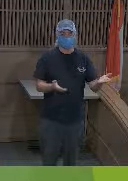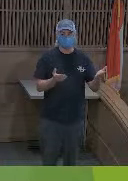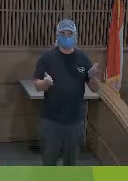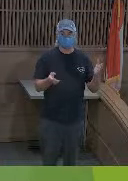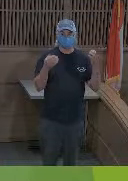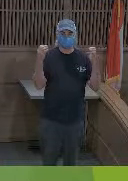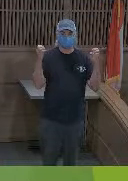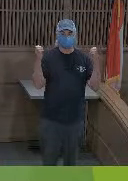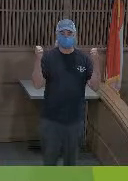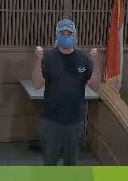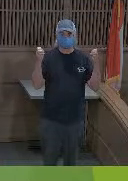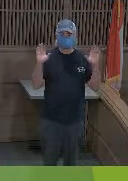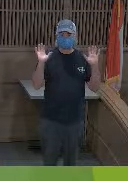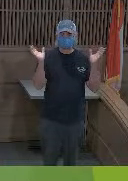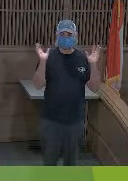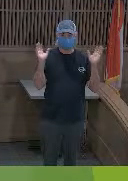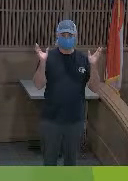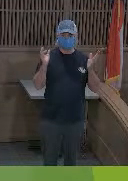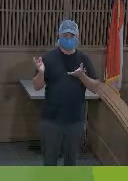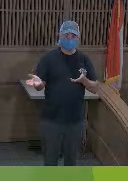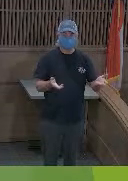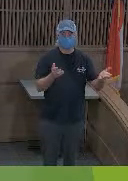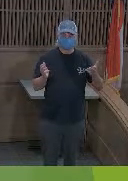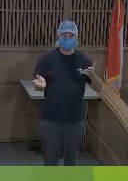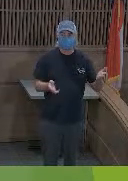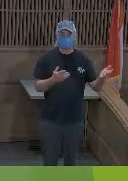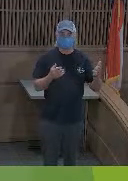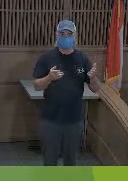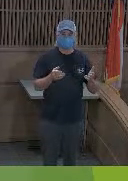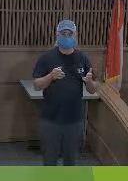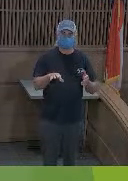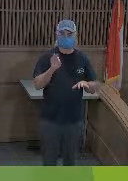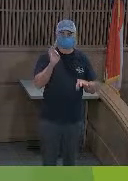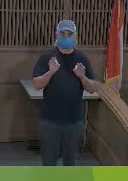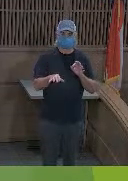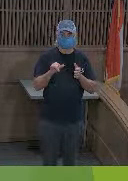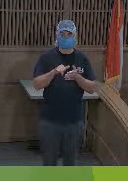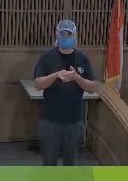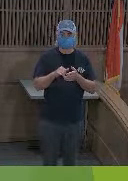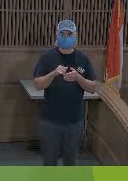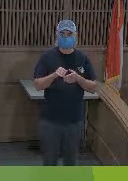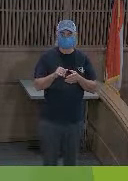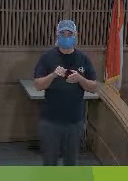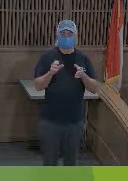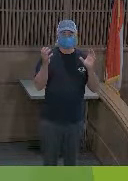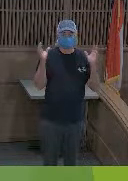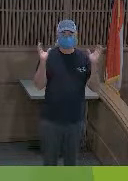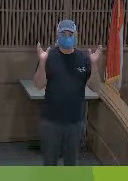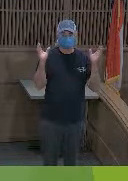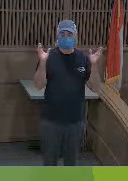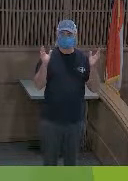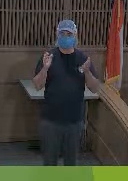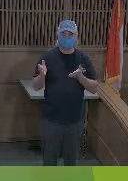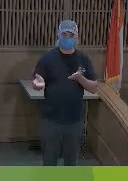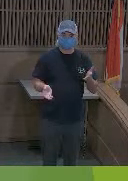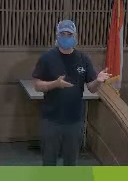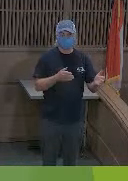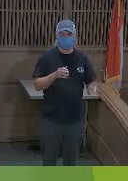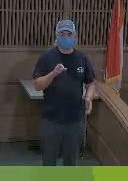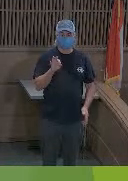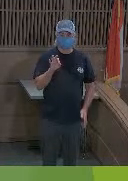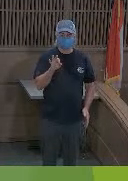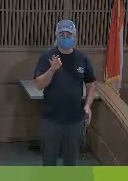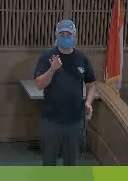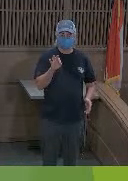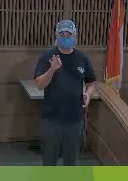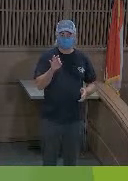EMS. We learned this week that recently Dougherty EMS has been transporting an average of 9